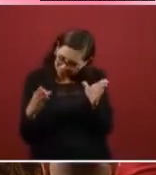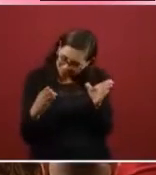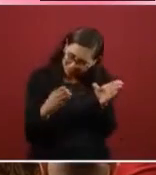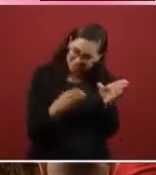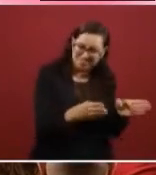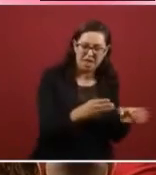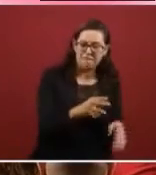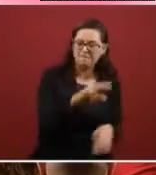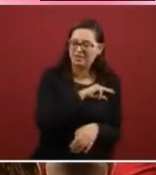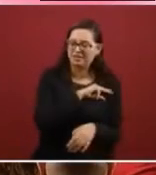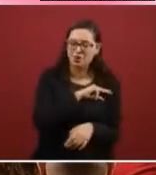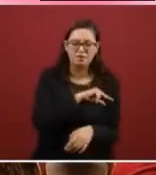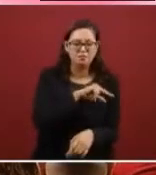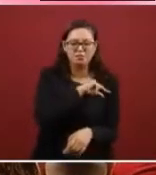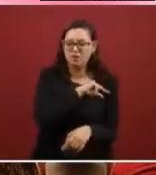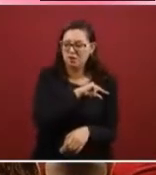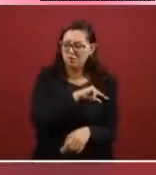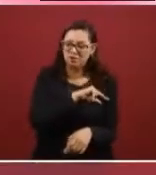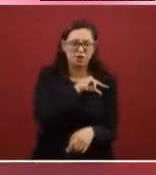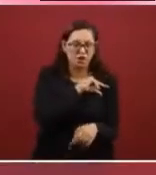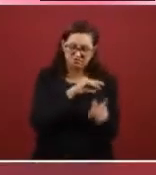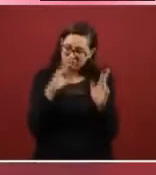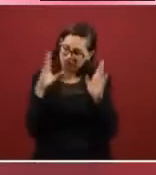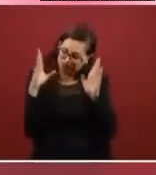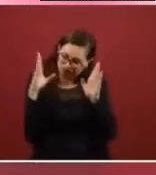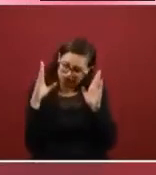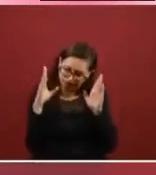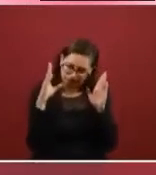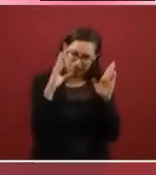the orientation what principal orientation was